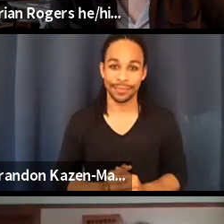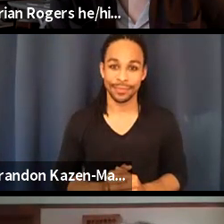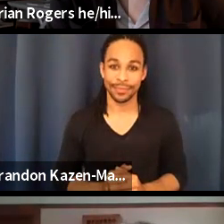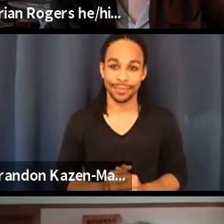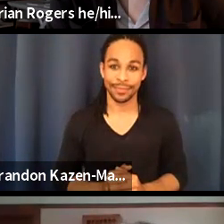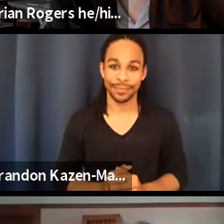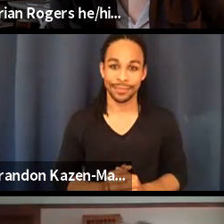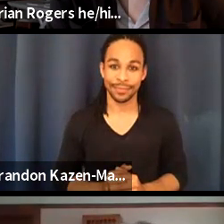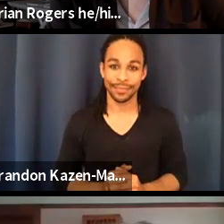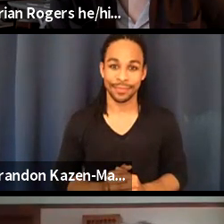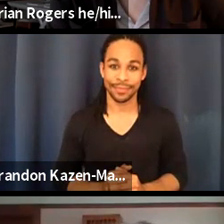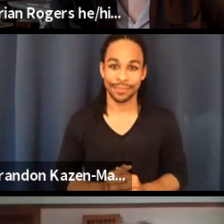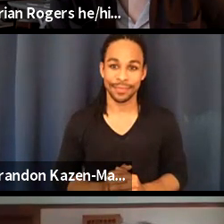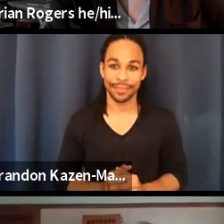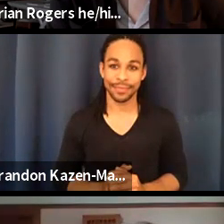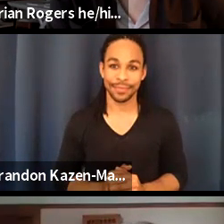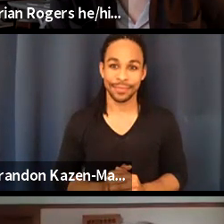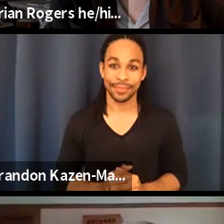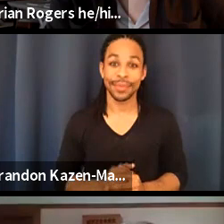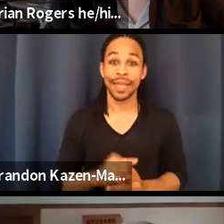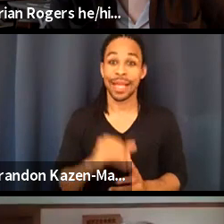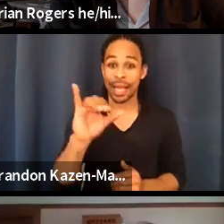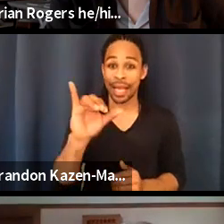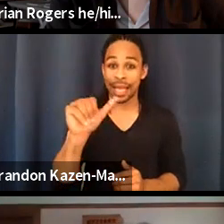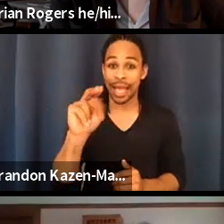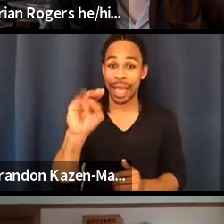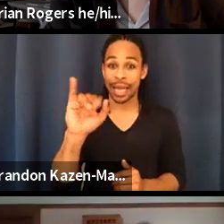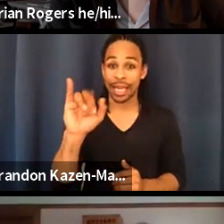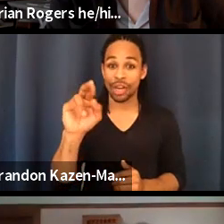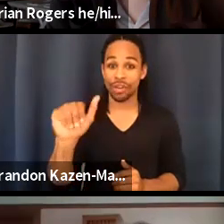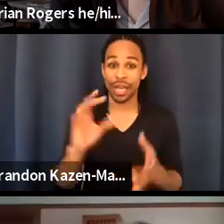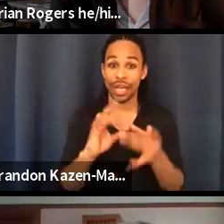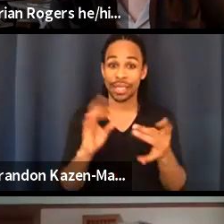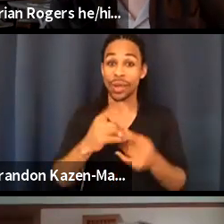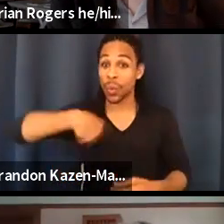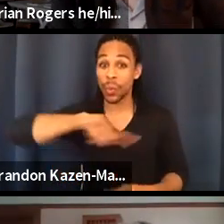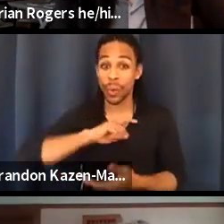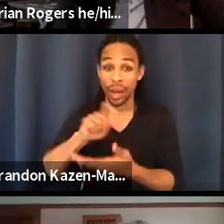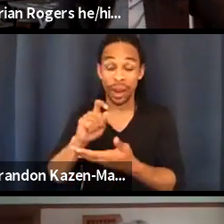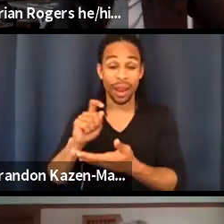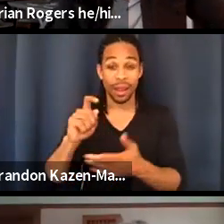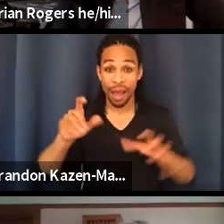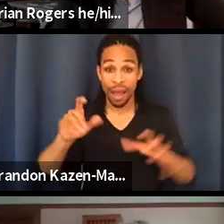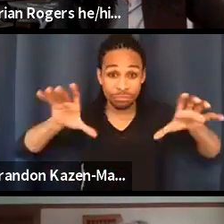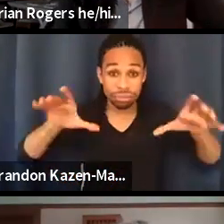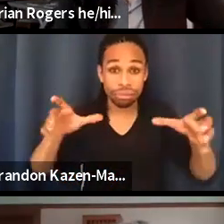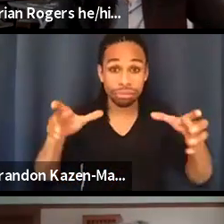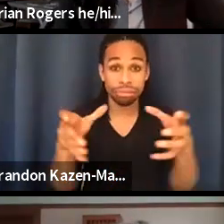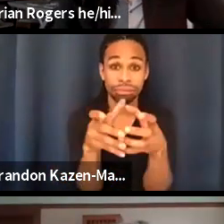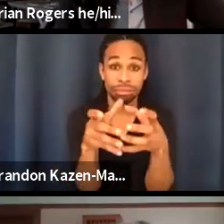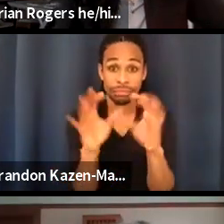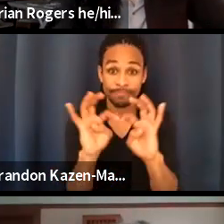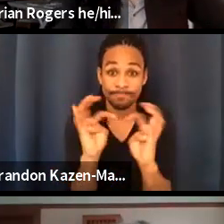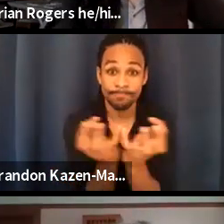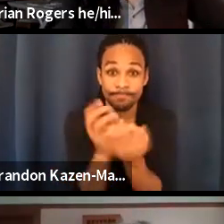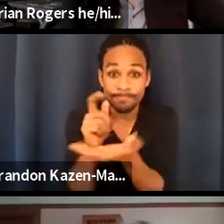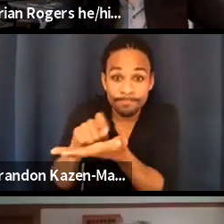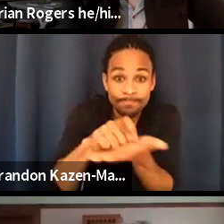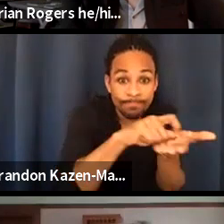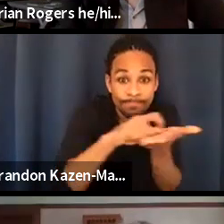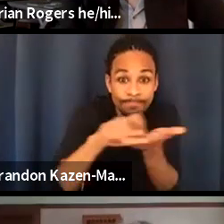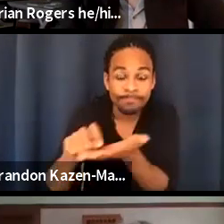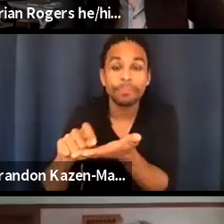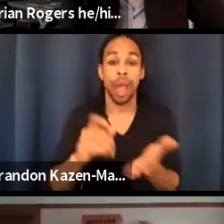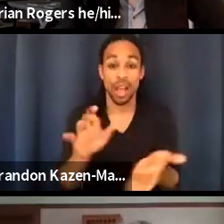So we co-authored and compiled the document Creating New Futures, Working Guidelines for Ethics and Equity in Presenting Dance